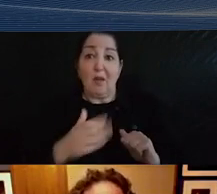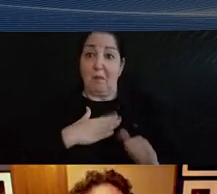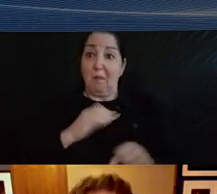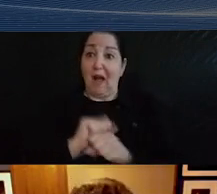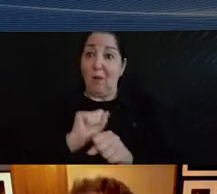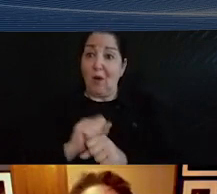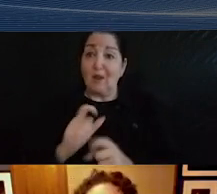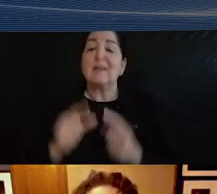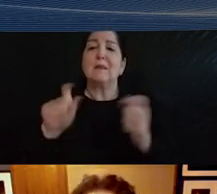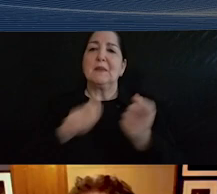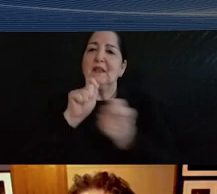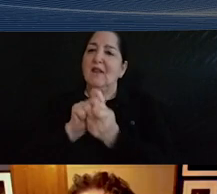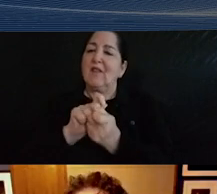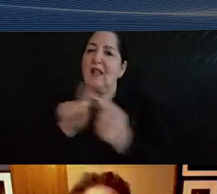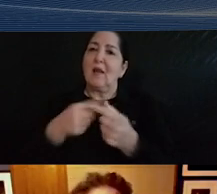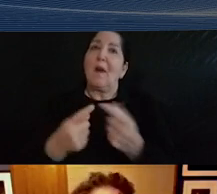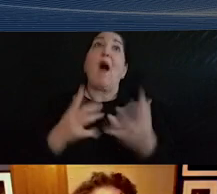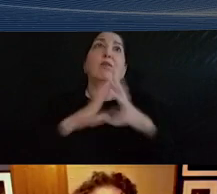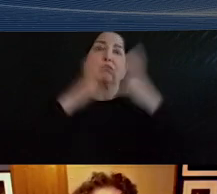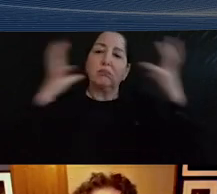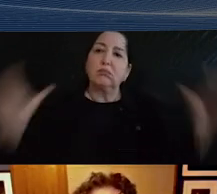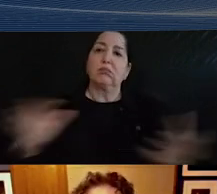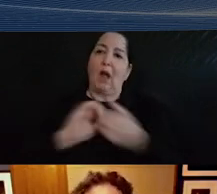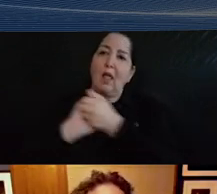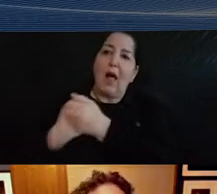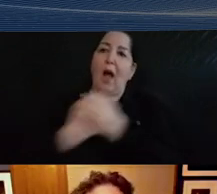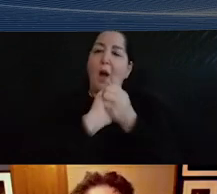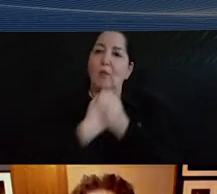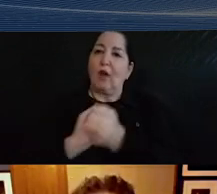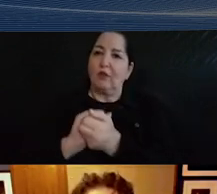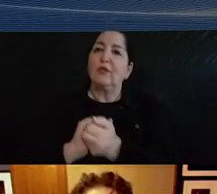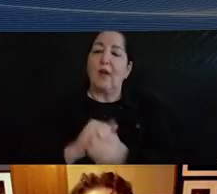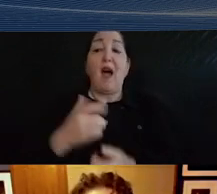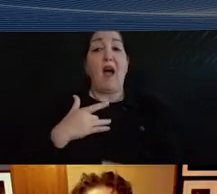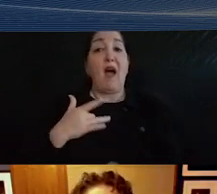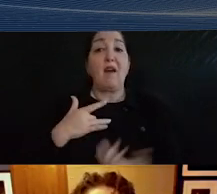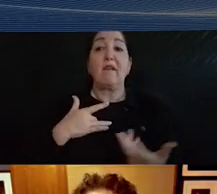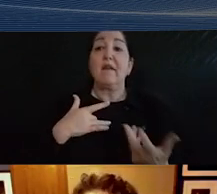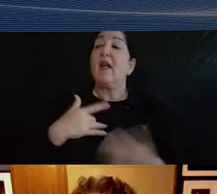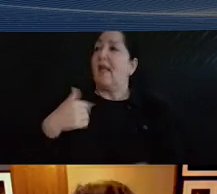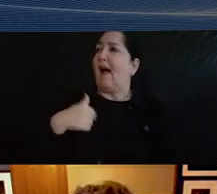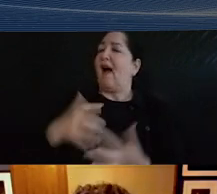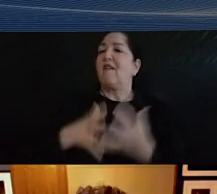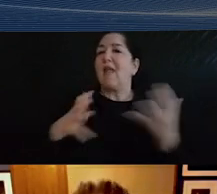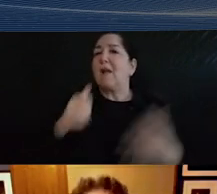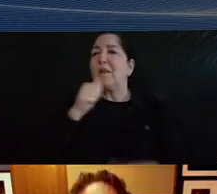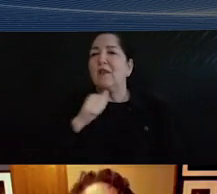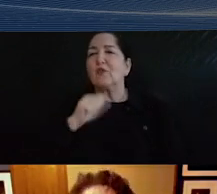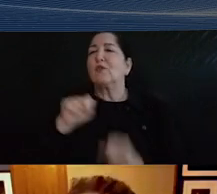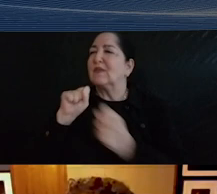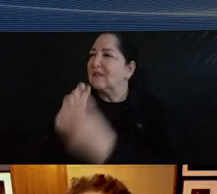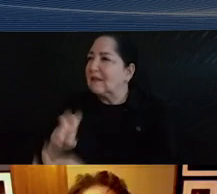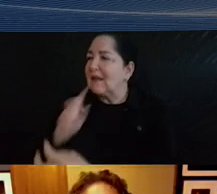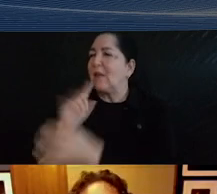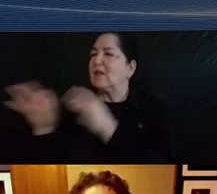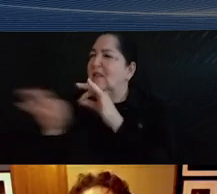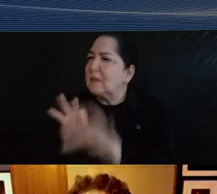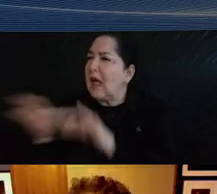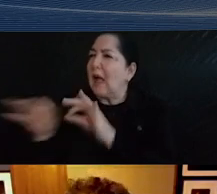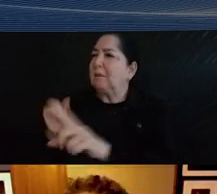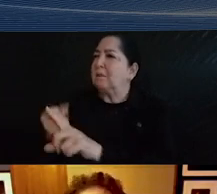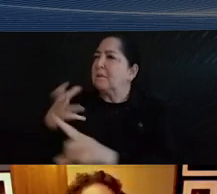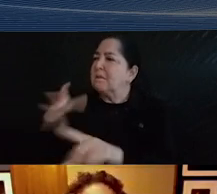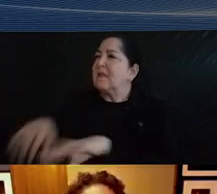is really about collaboration. I find that I have tremendous patience to be able to sit with them and to really explain